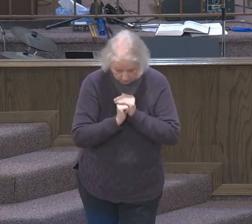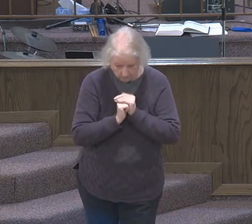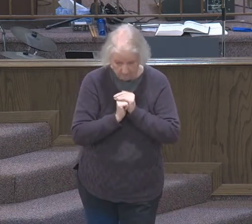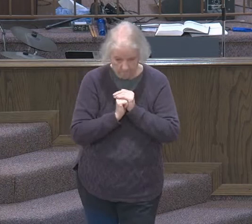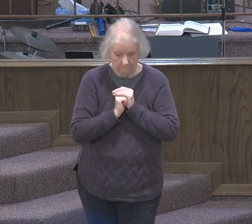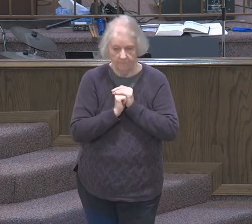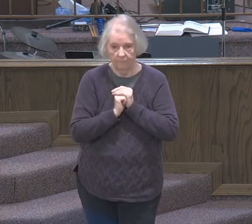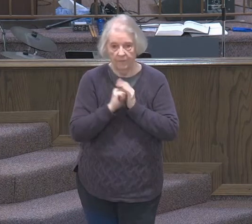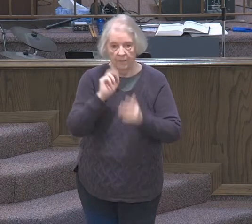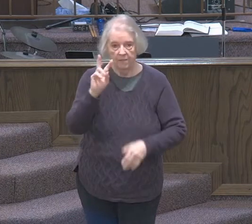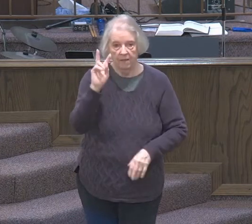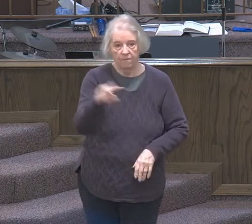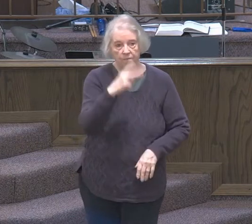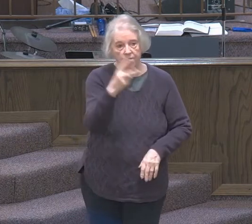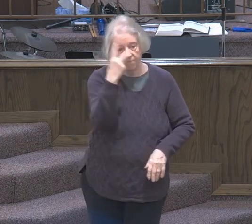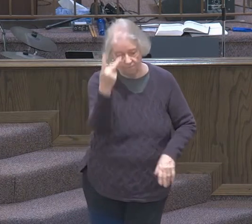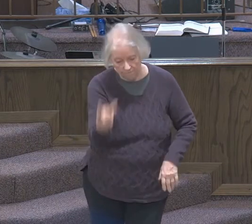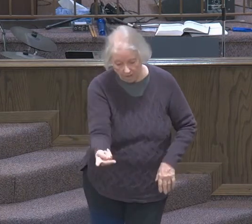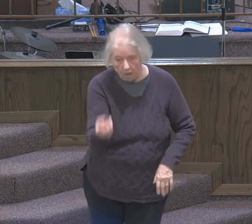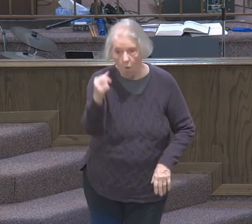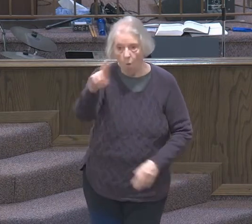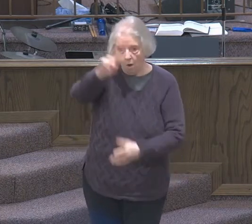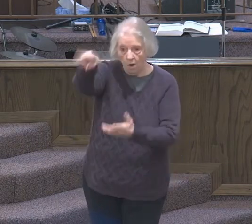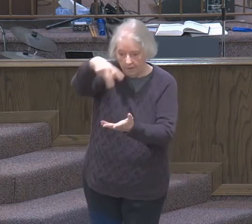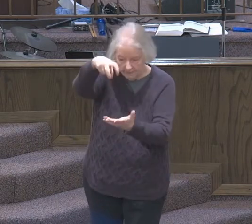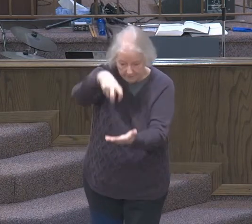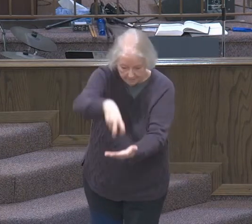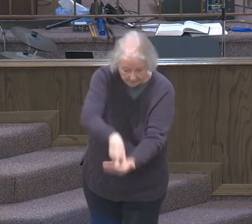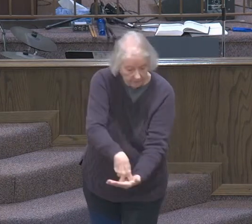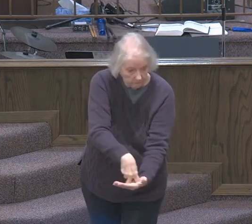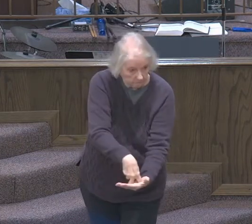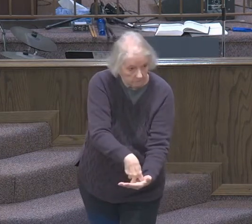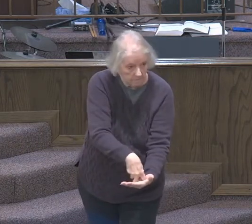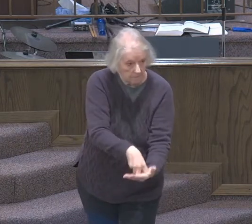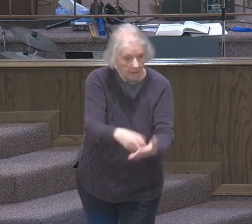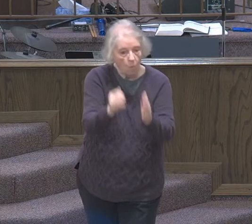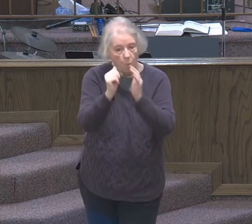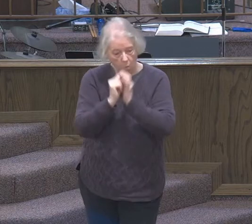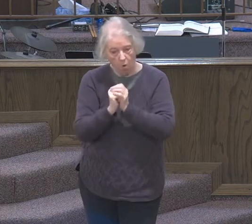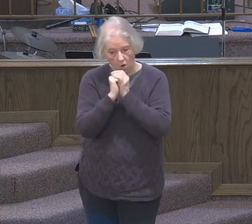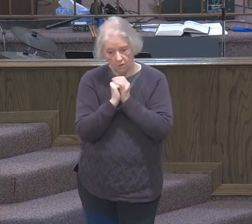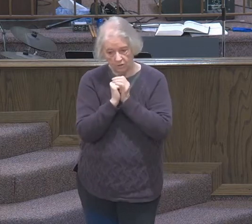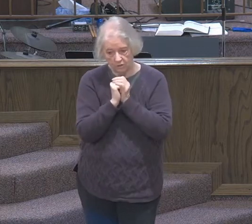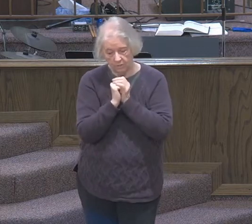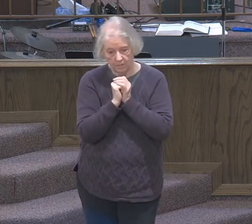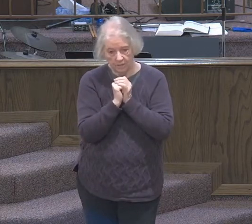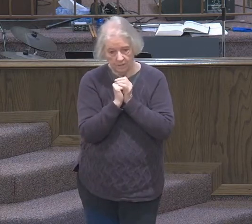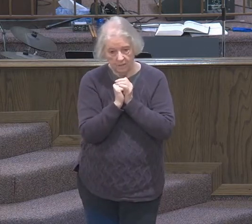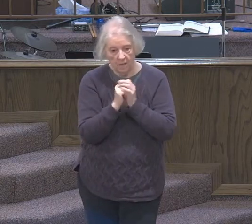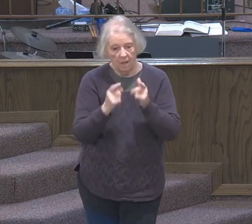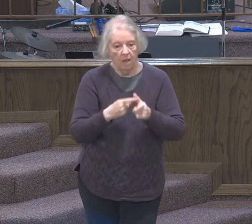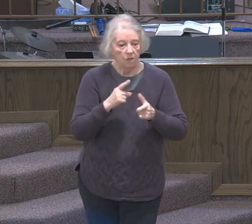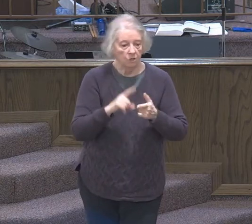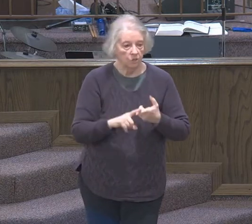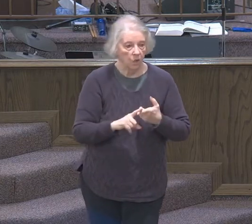and worshiped. Their response to seeing the things in heaven that we so think